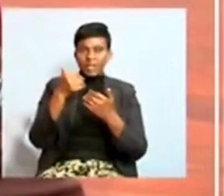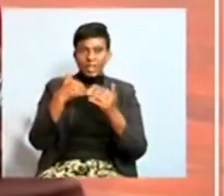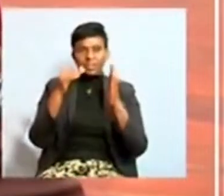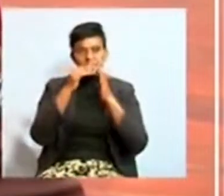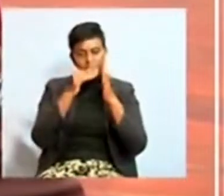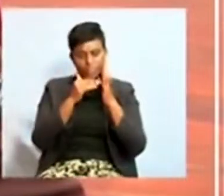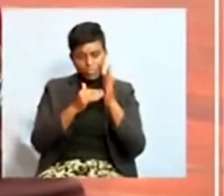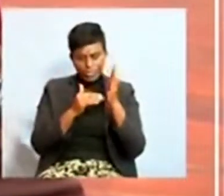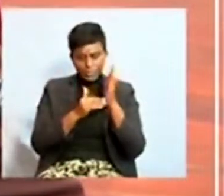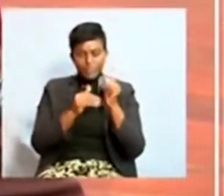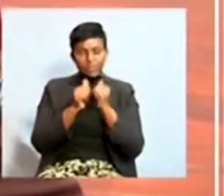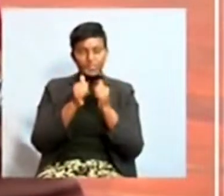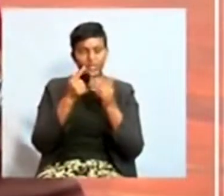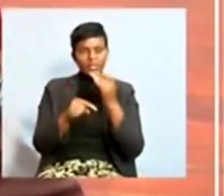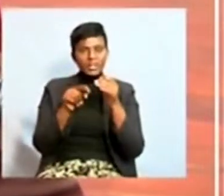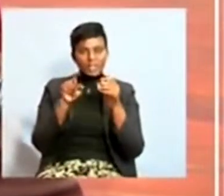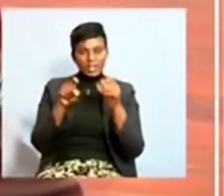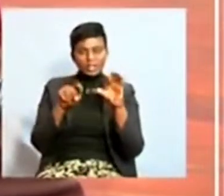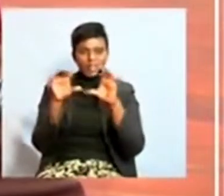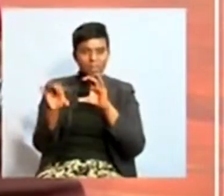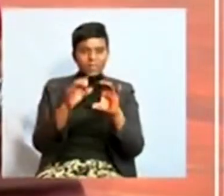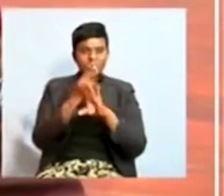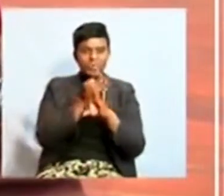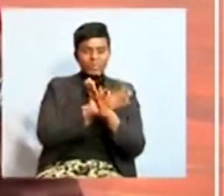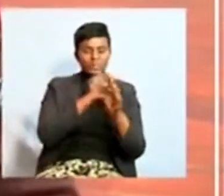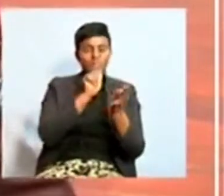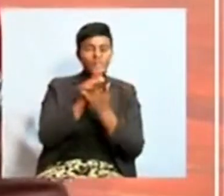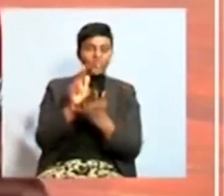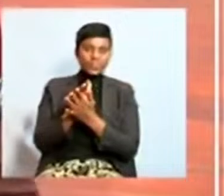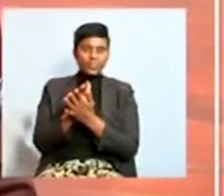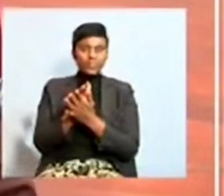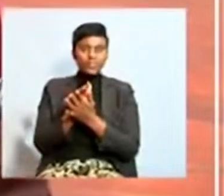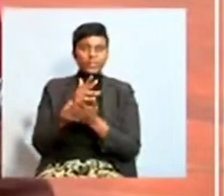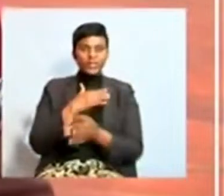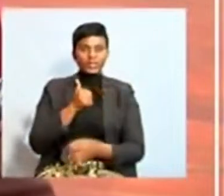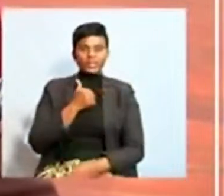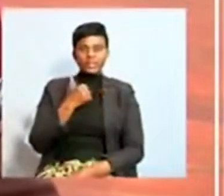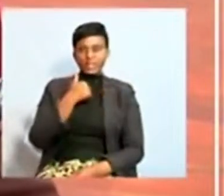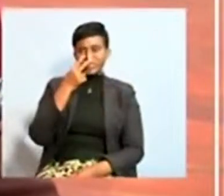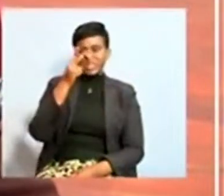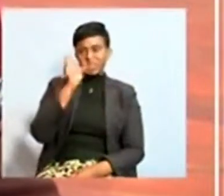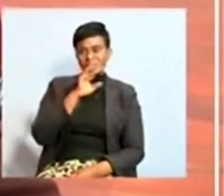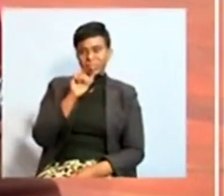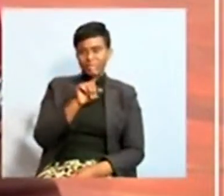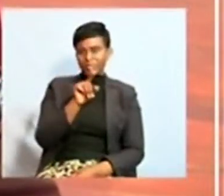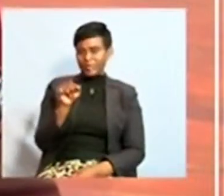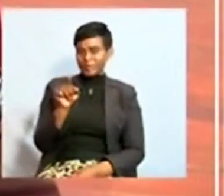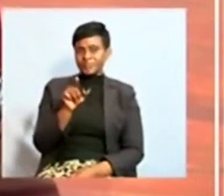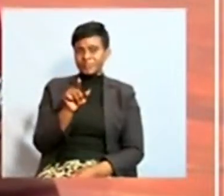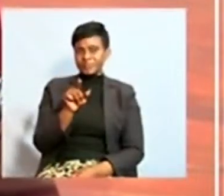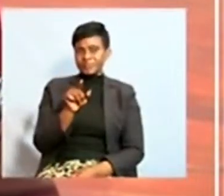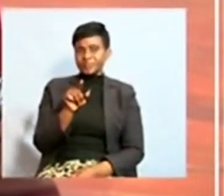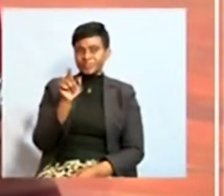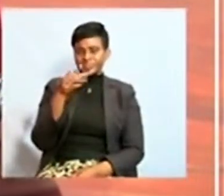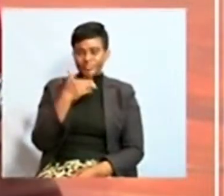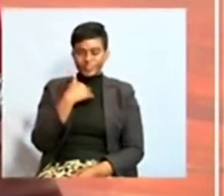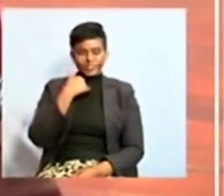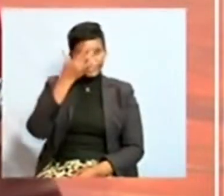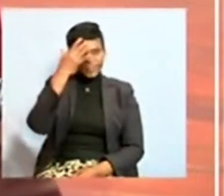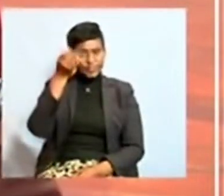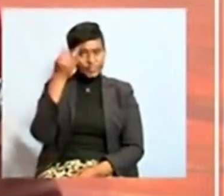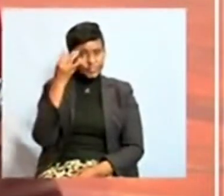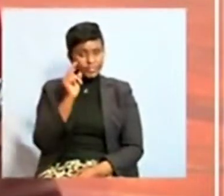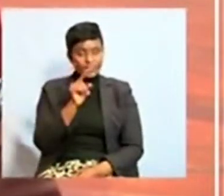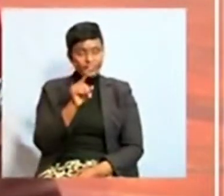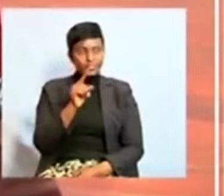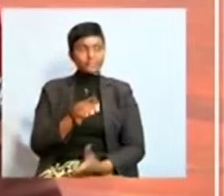in terms of what you're supposed to do before we ratify. And I've noticed that you have overlooked